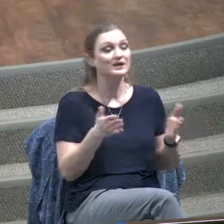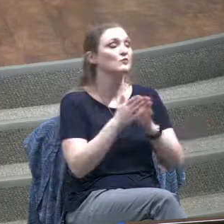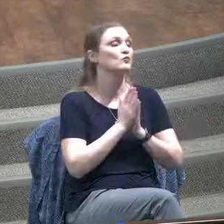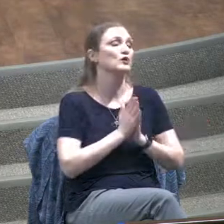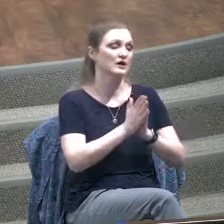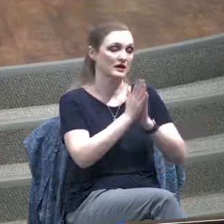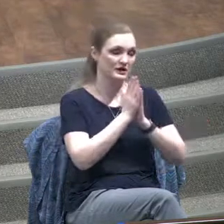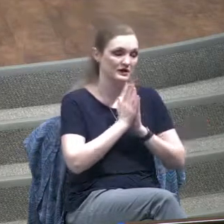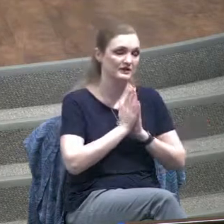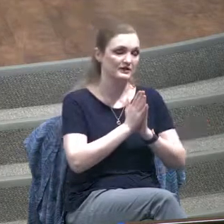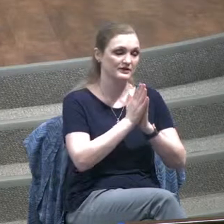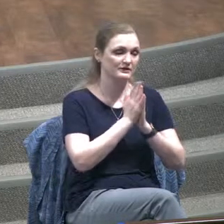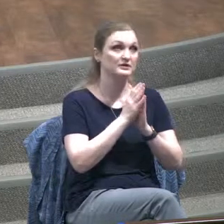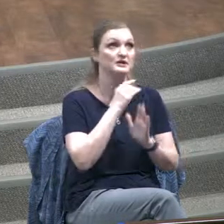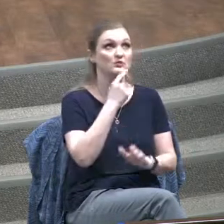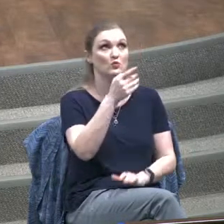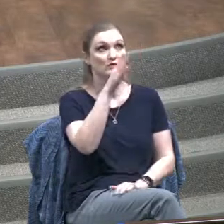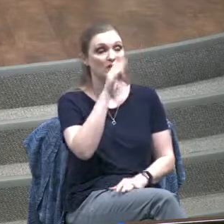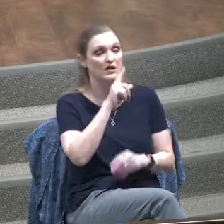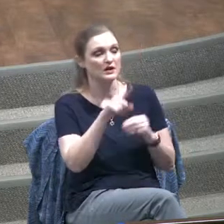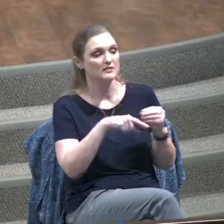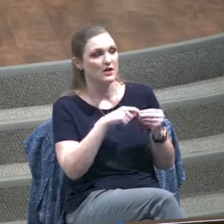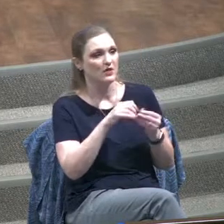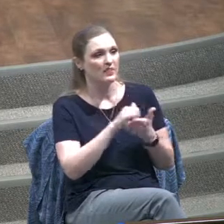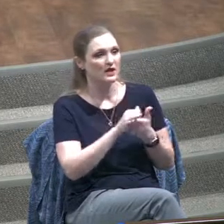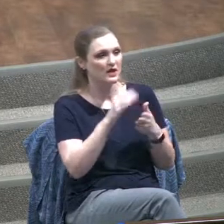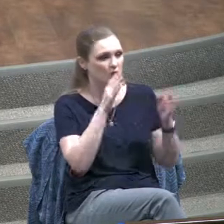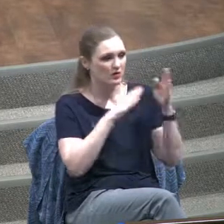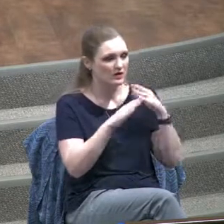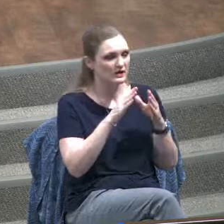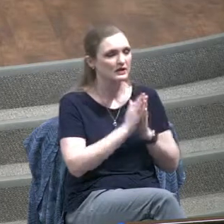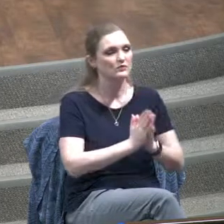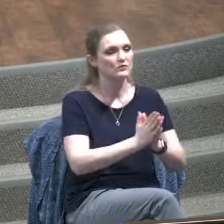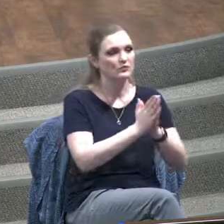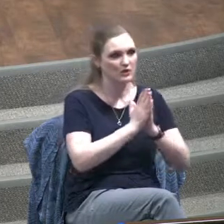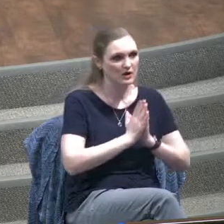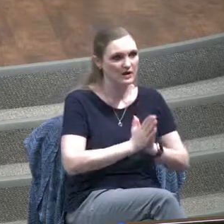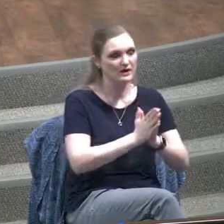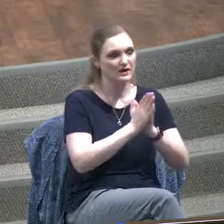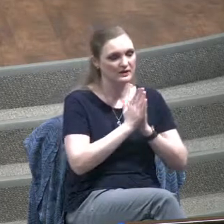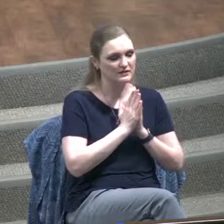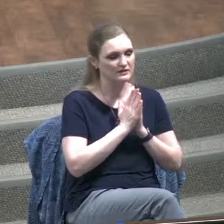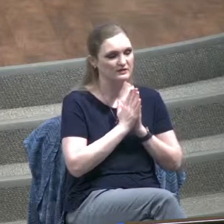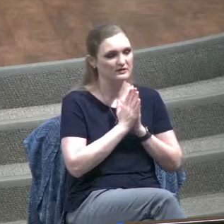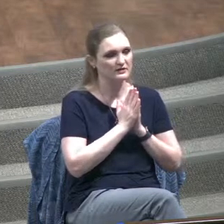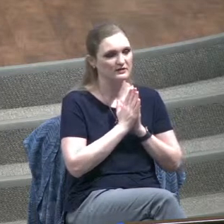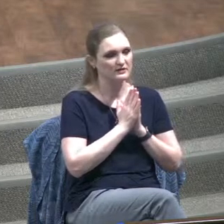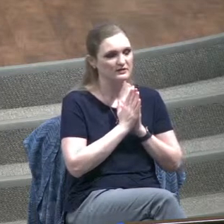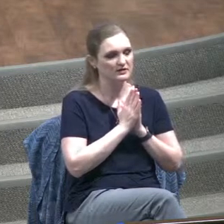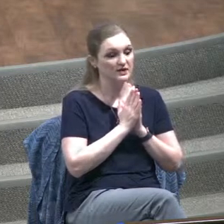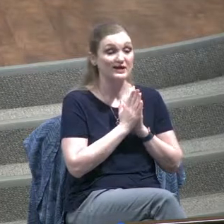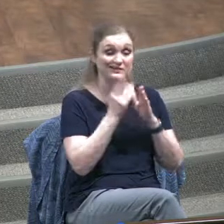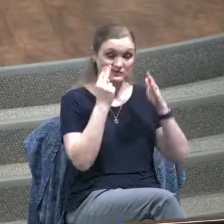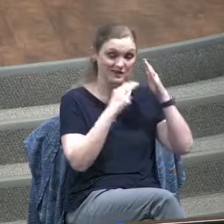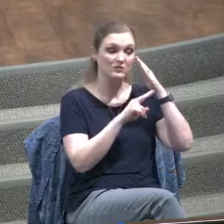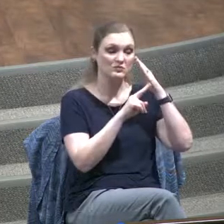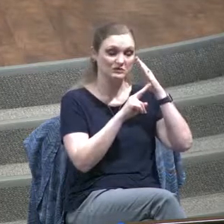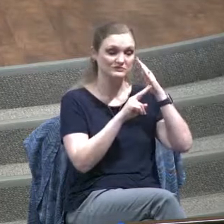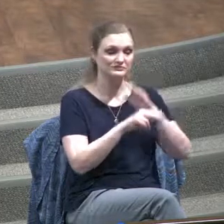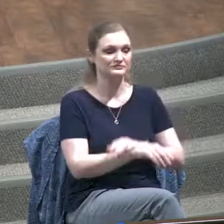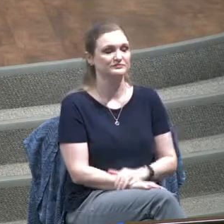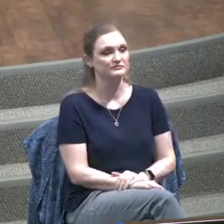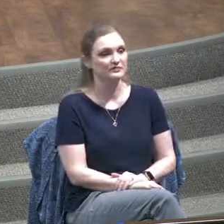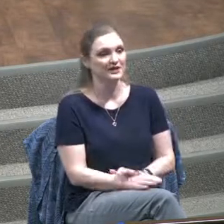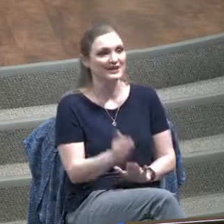Prayed to God. He prayed. I talked about his humility.